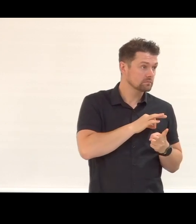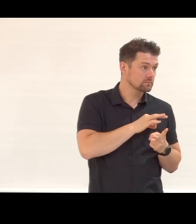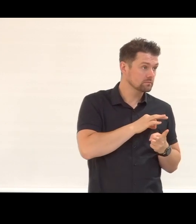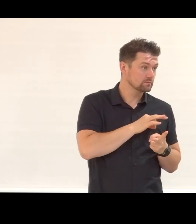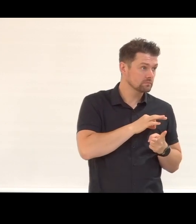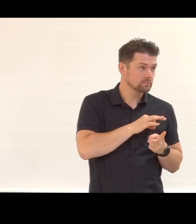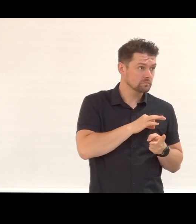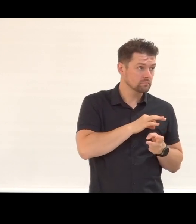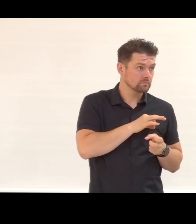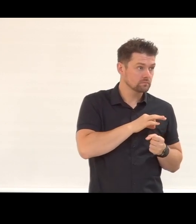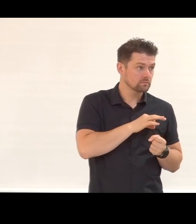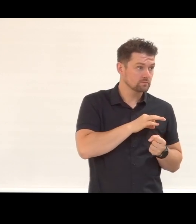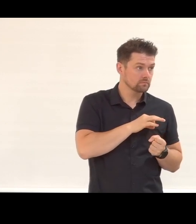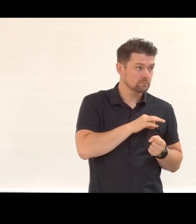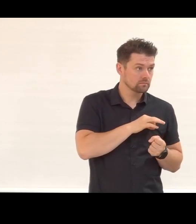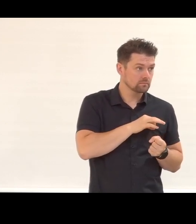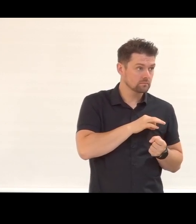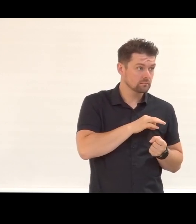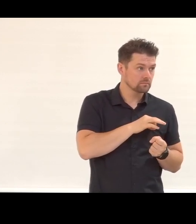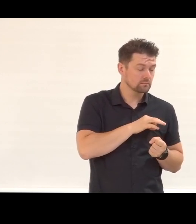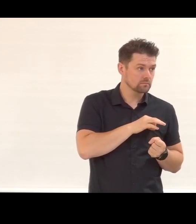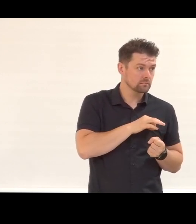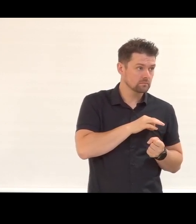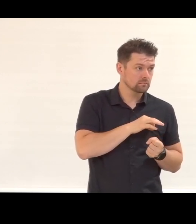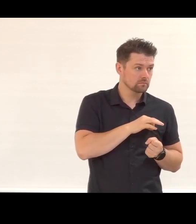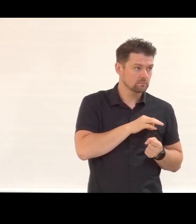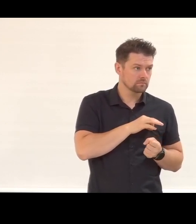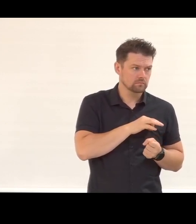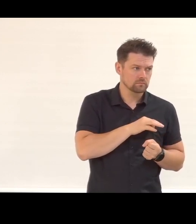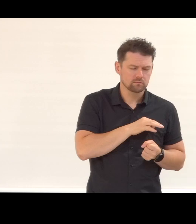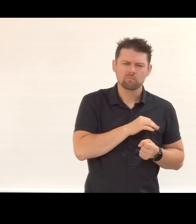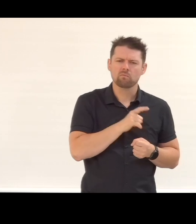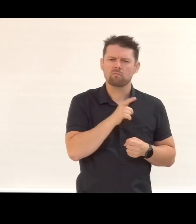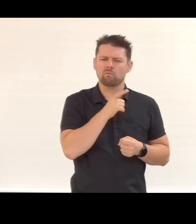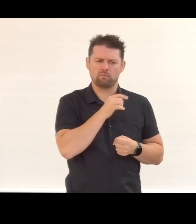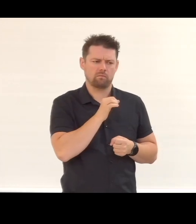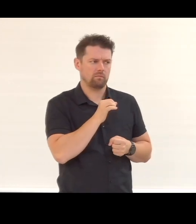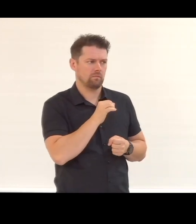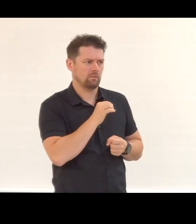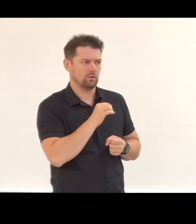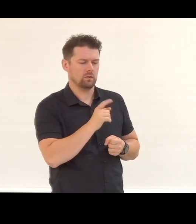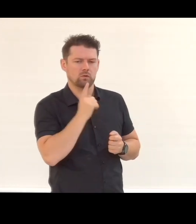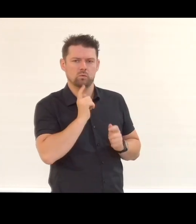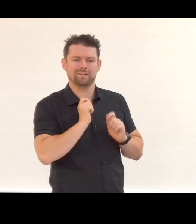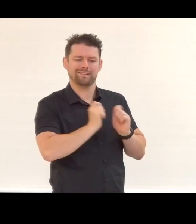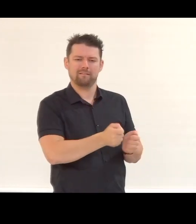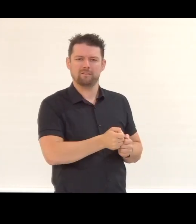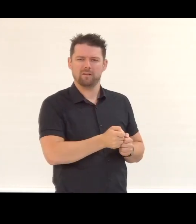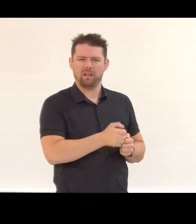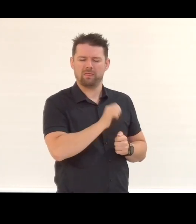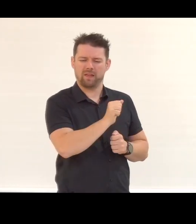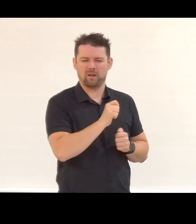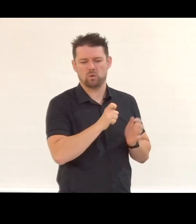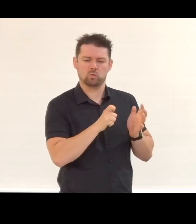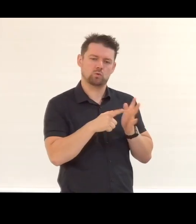was wondering, why do you give those code names to the crew members? Why not asking them what would be their code name